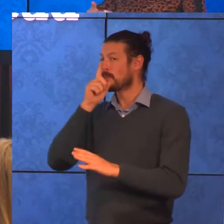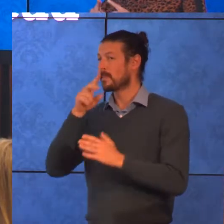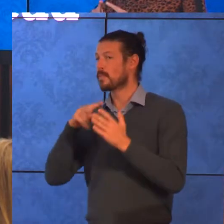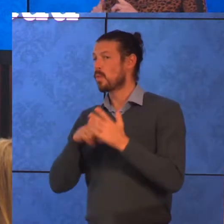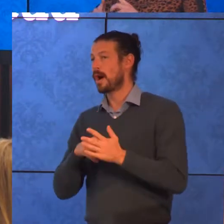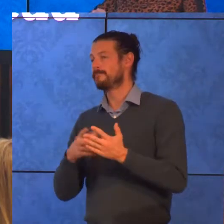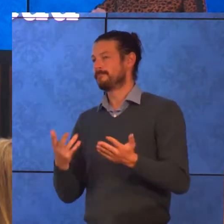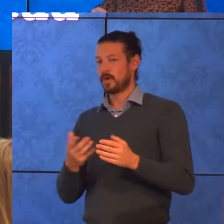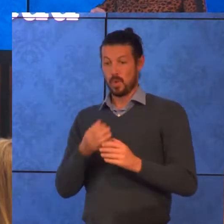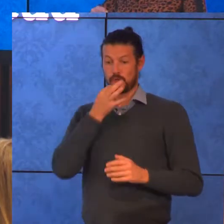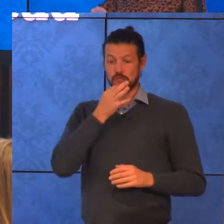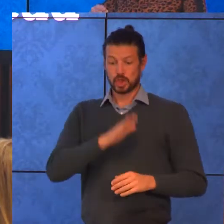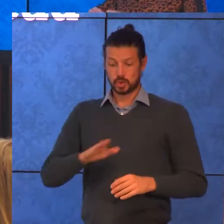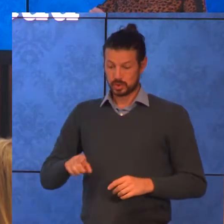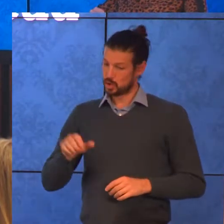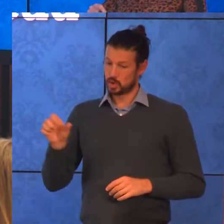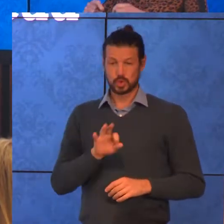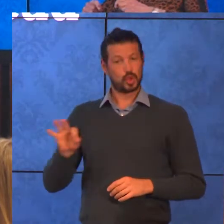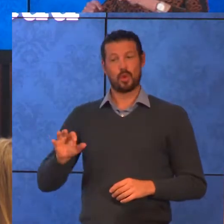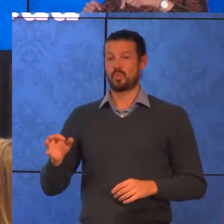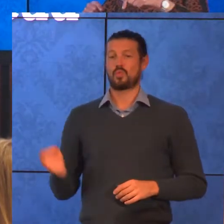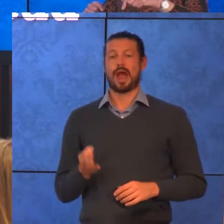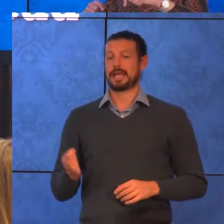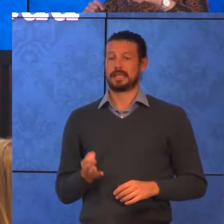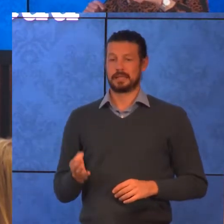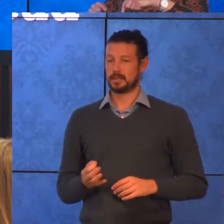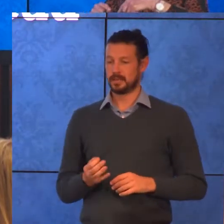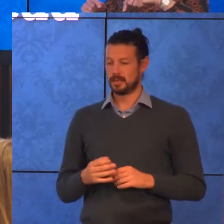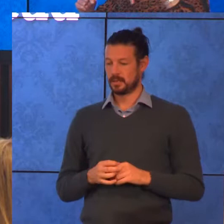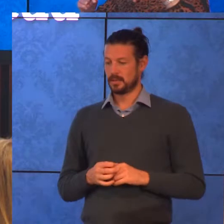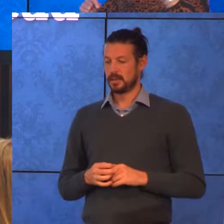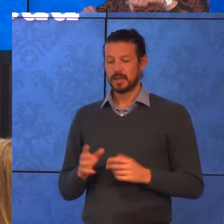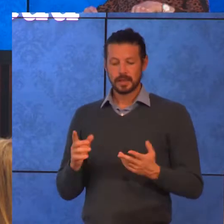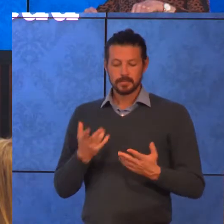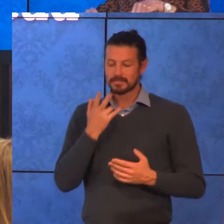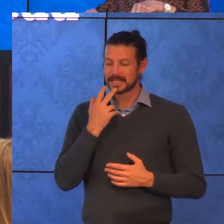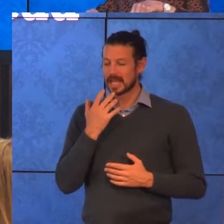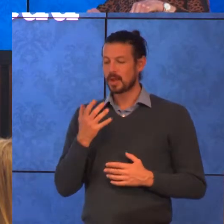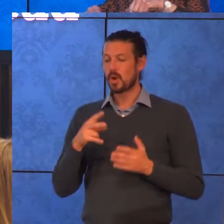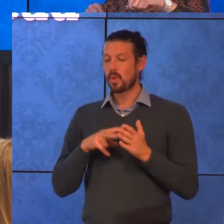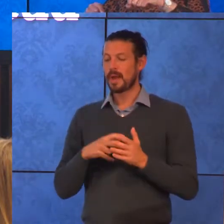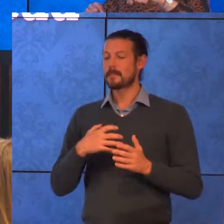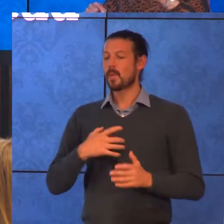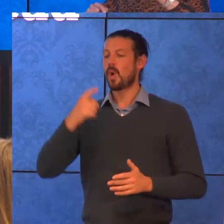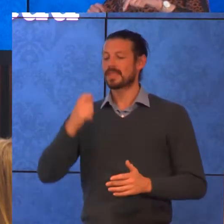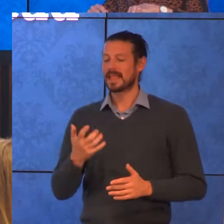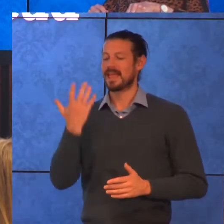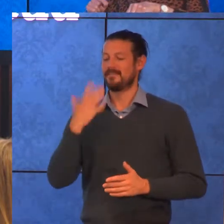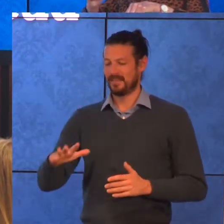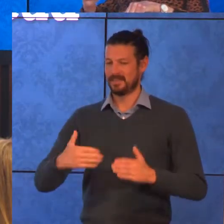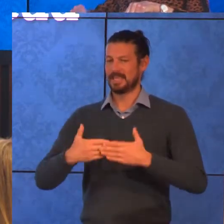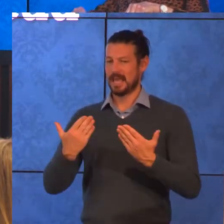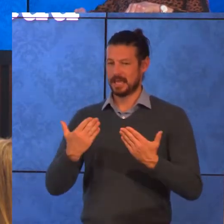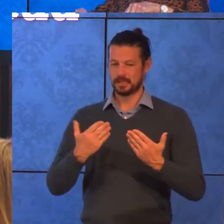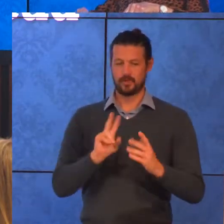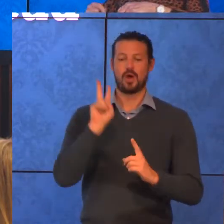the children should not have to wait to get a plan between, if they have to wait more than 50 days between getting